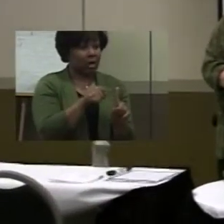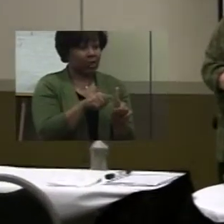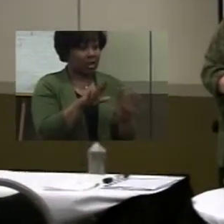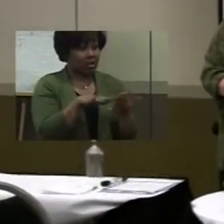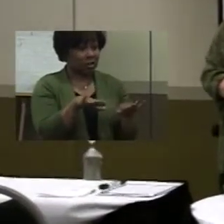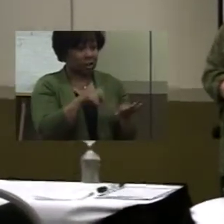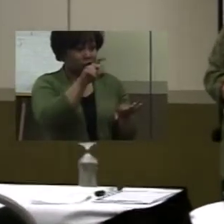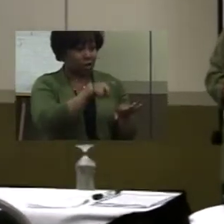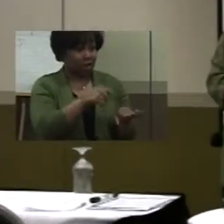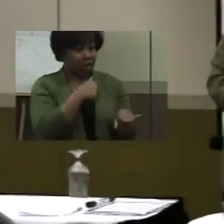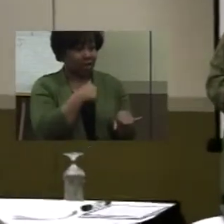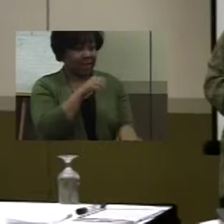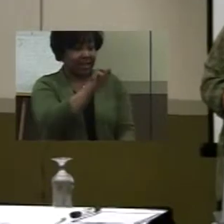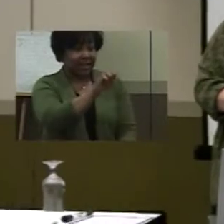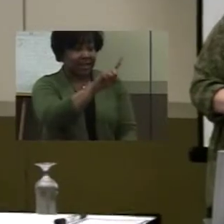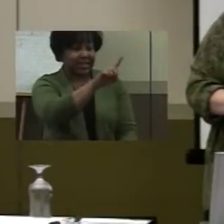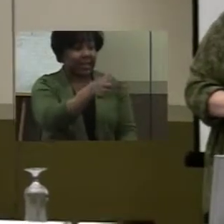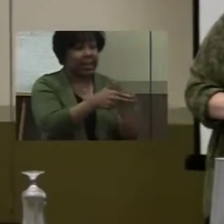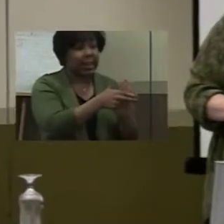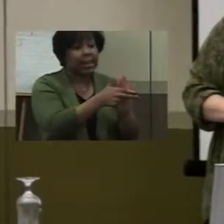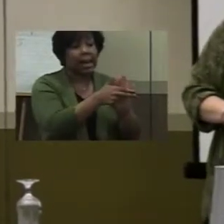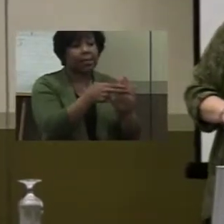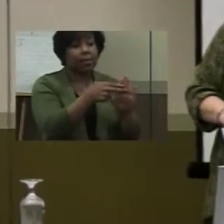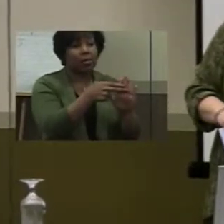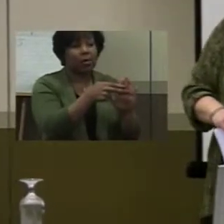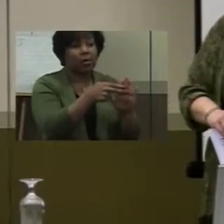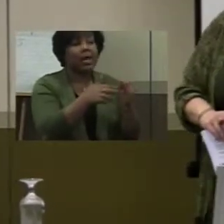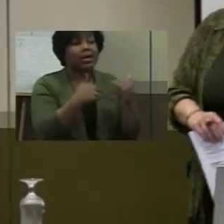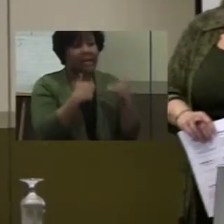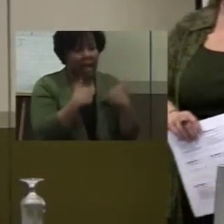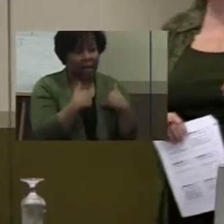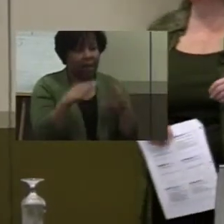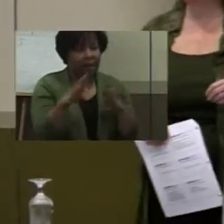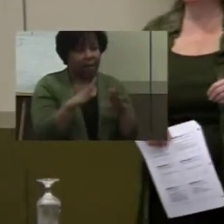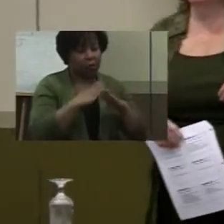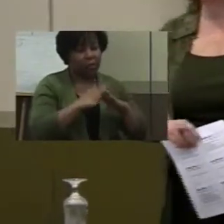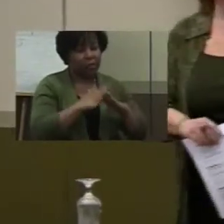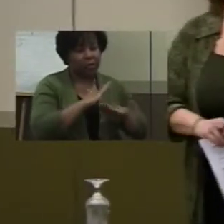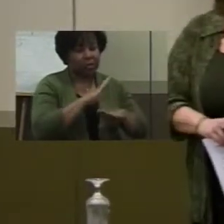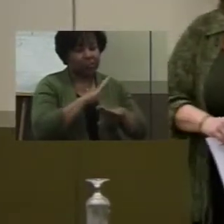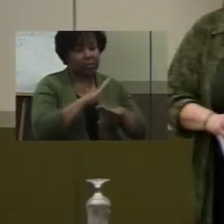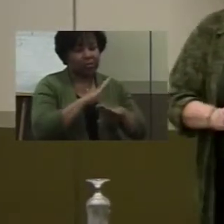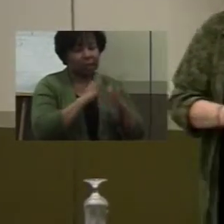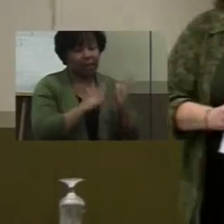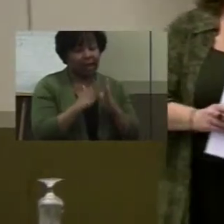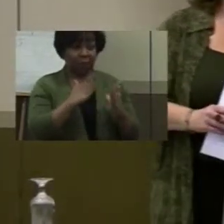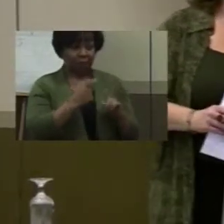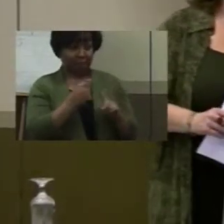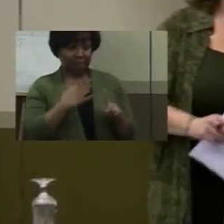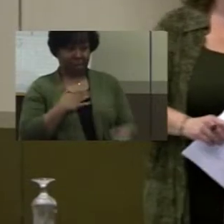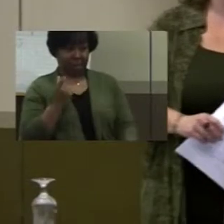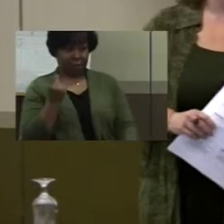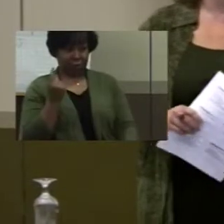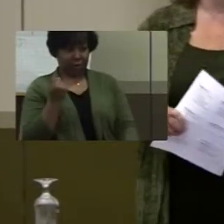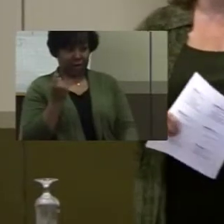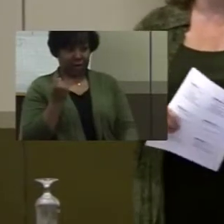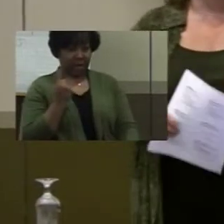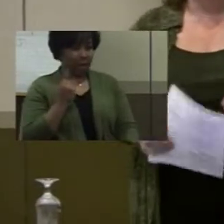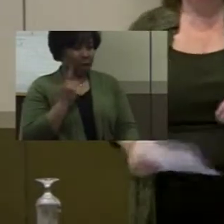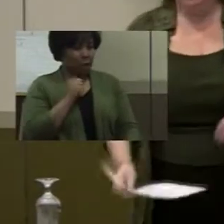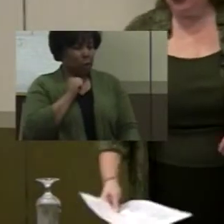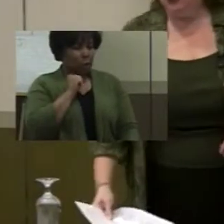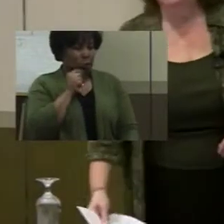needs to have an ED label in order to have a behavior intervention plan. And my understanding is you